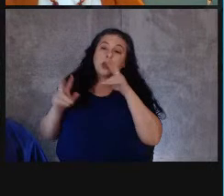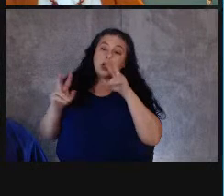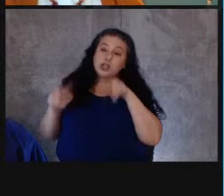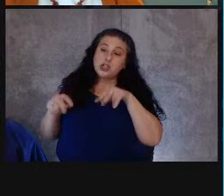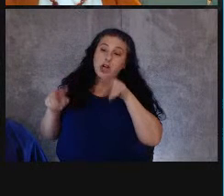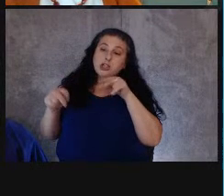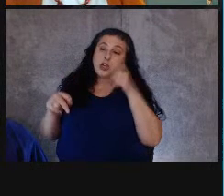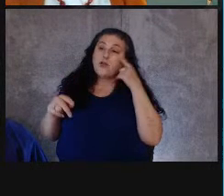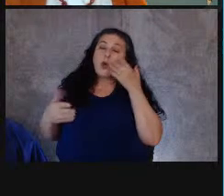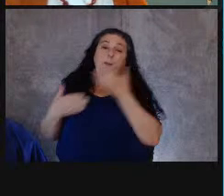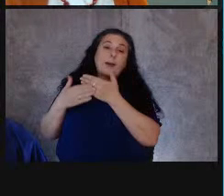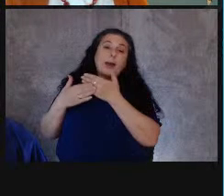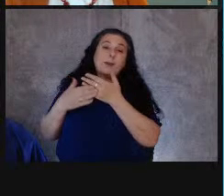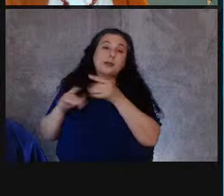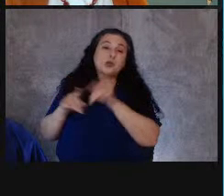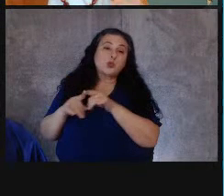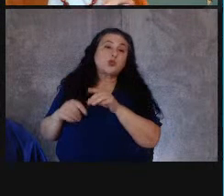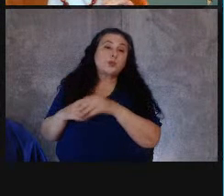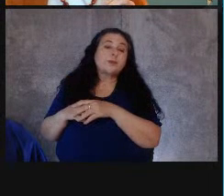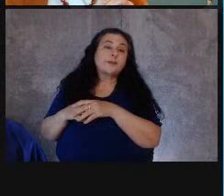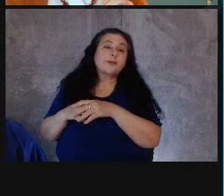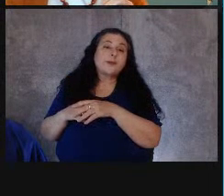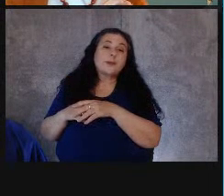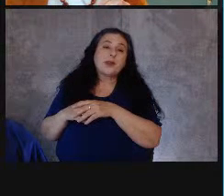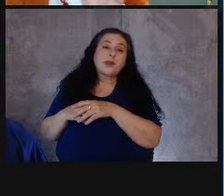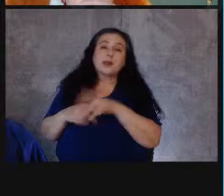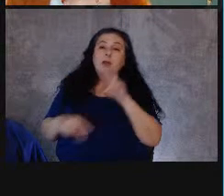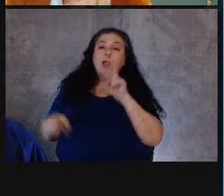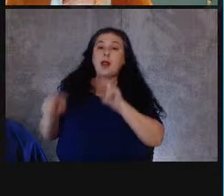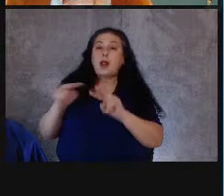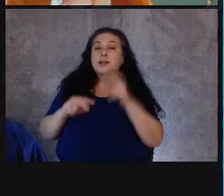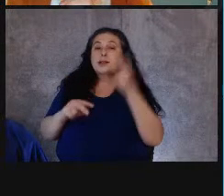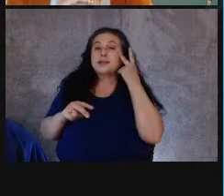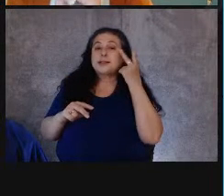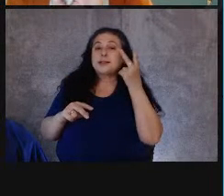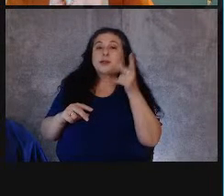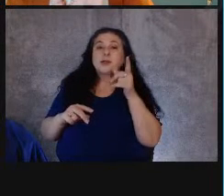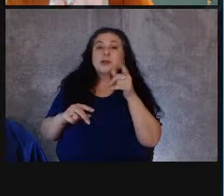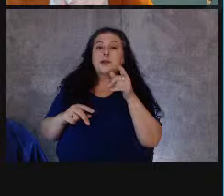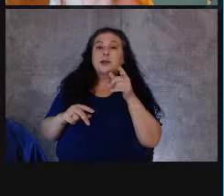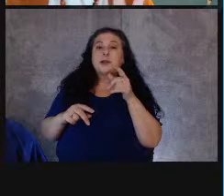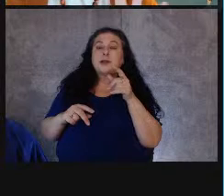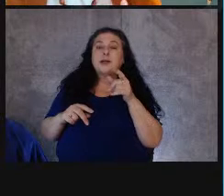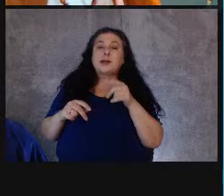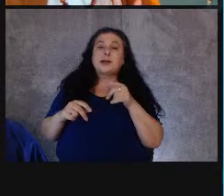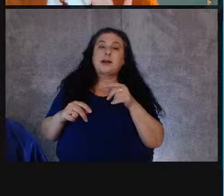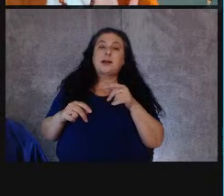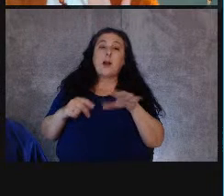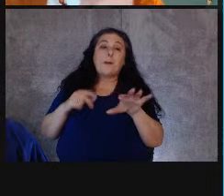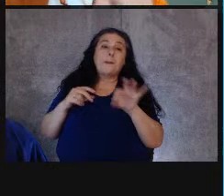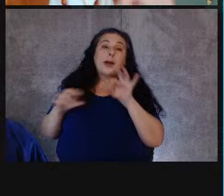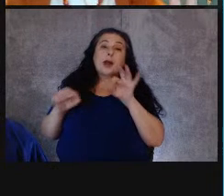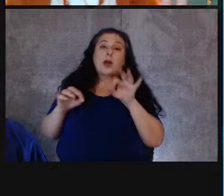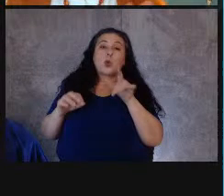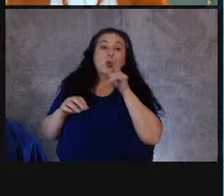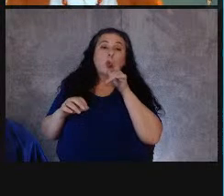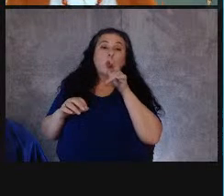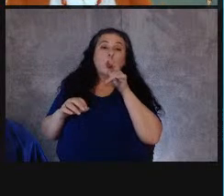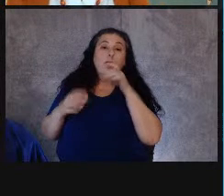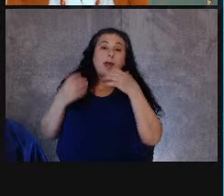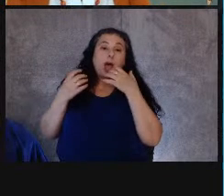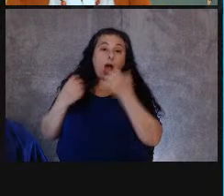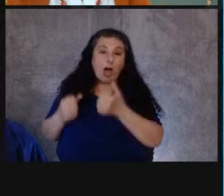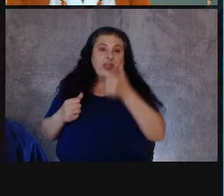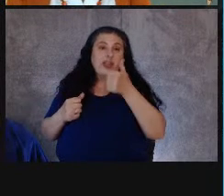judging for babies and look and see if we can pick out who the